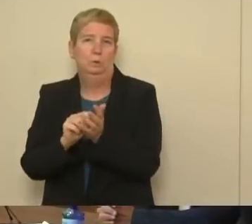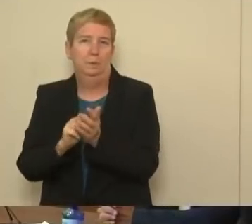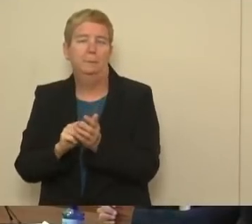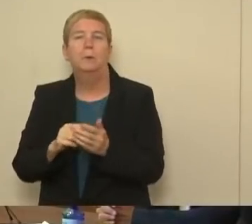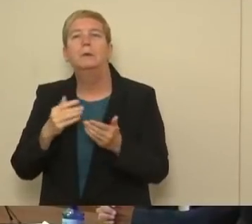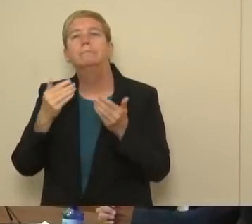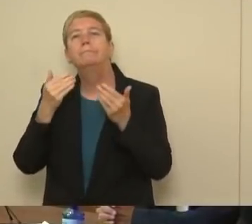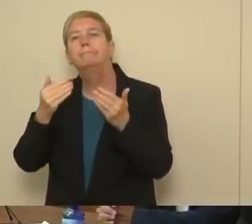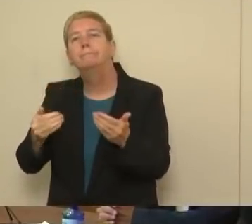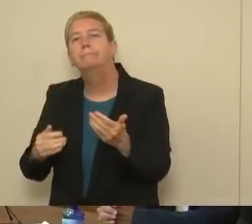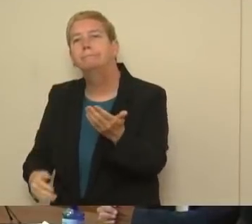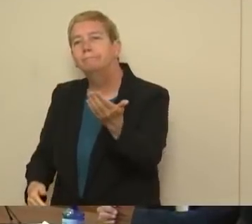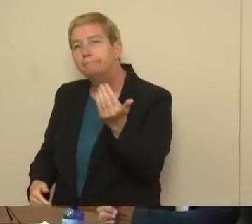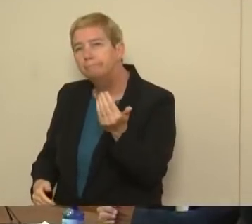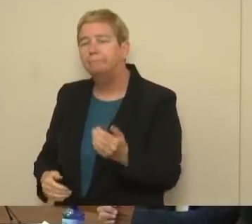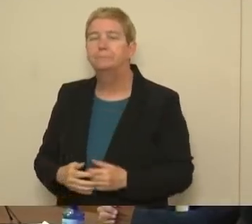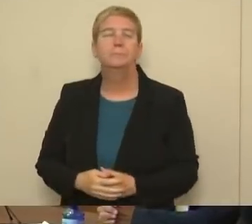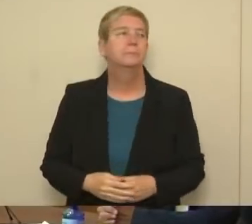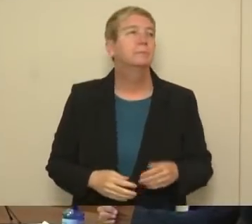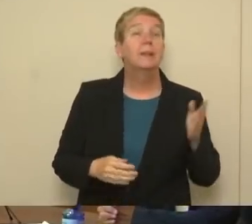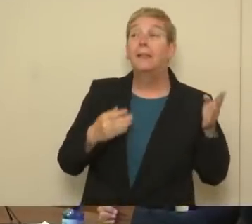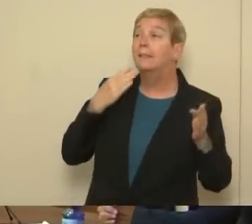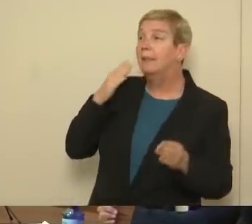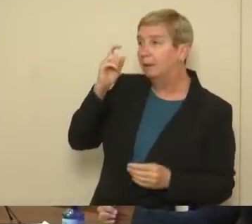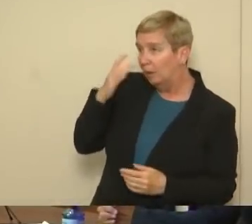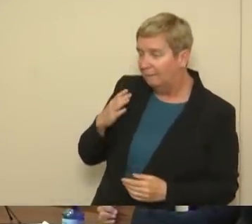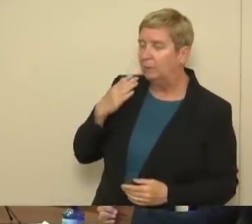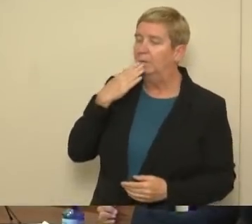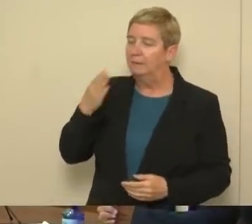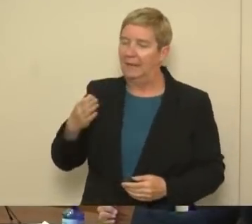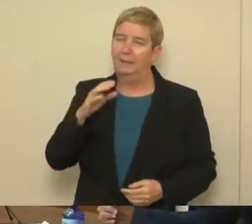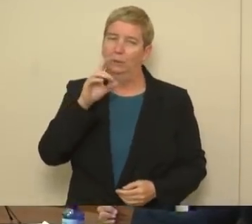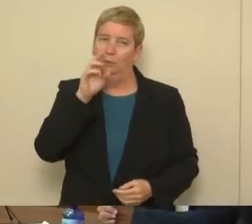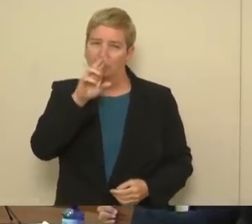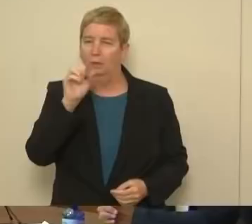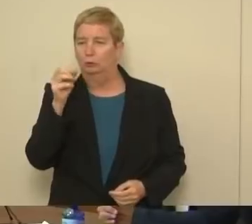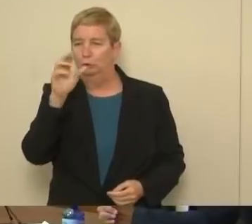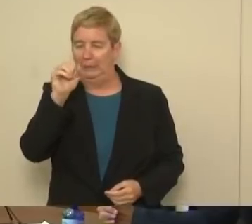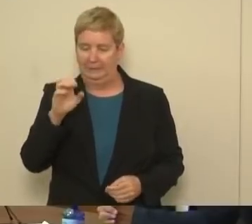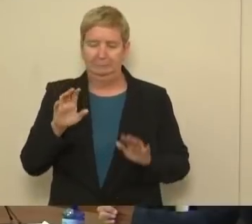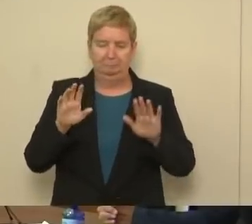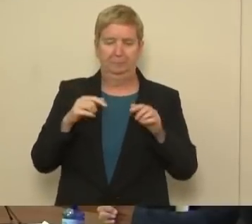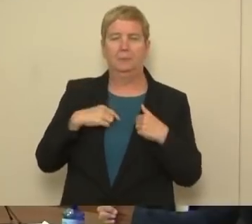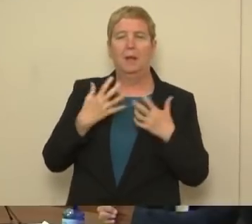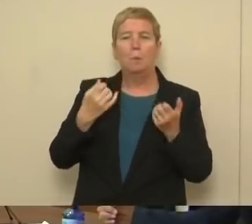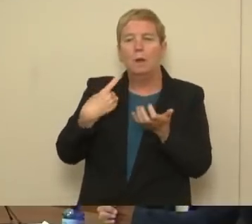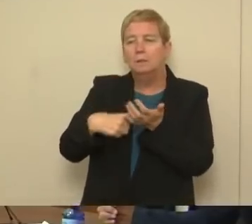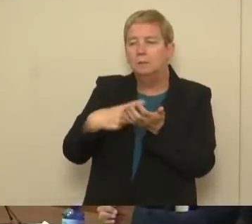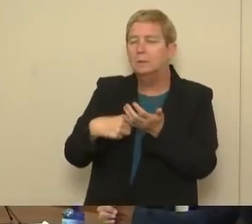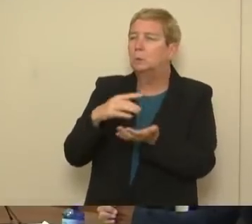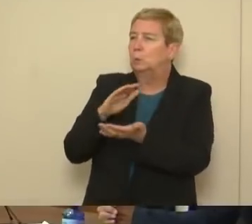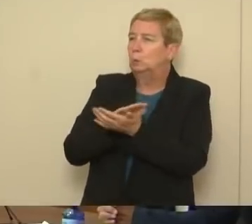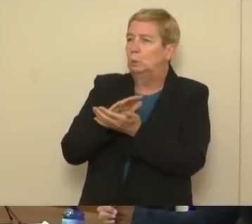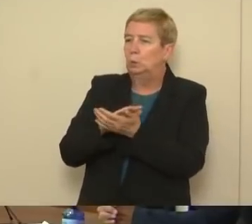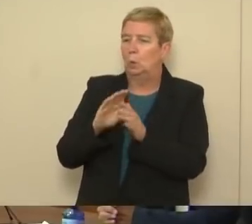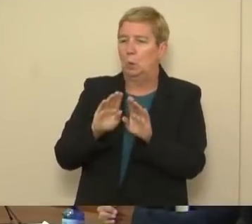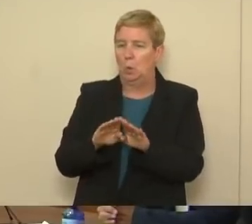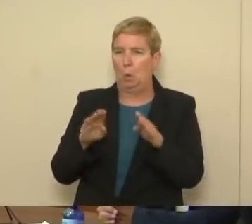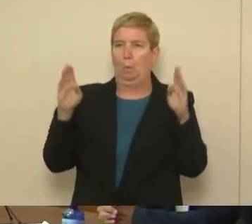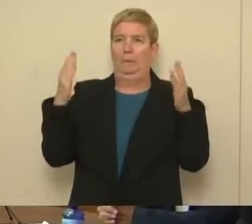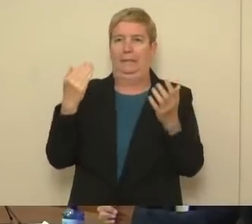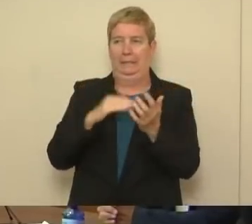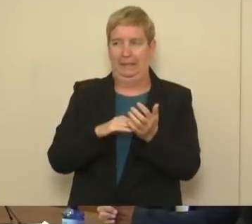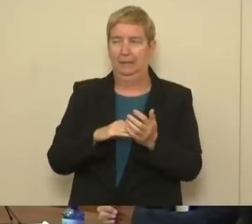Nora. Thank you, Governor, Dr. Scrace. I wanted just to clarify regarding school reopenings when they happen. The Los